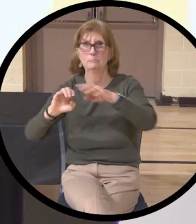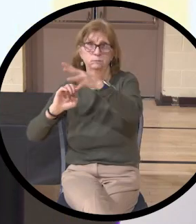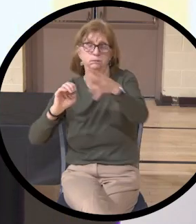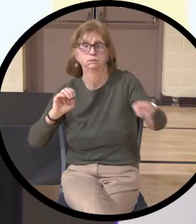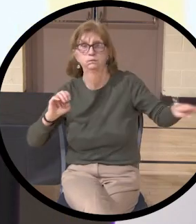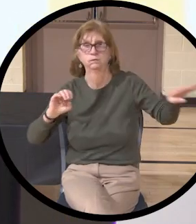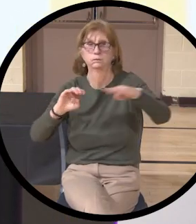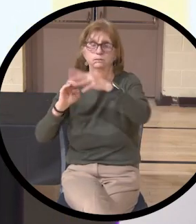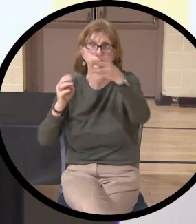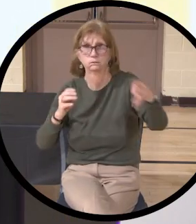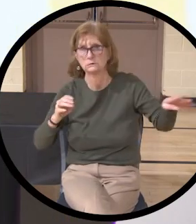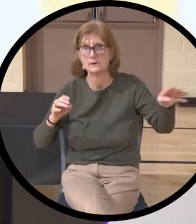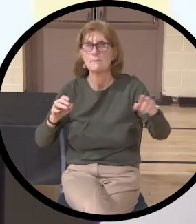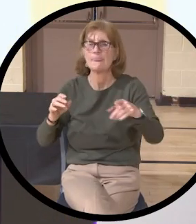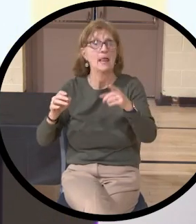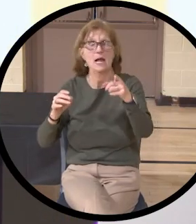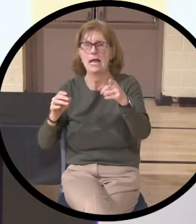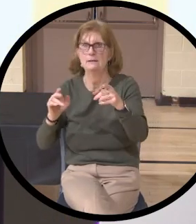lane,